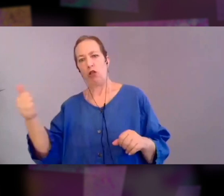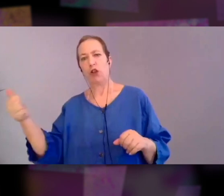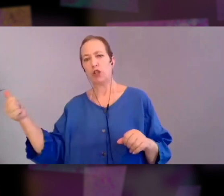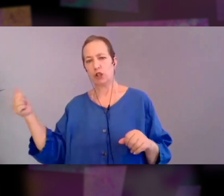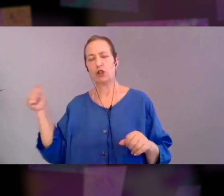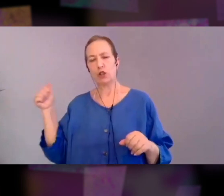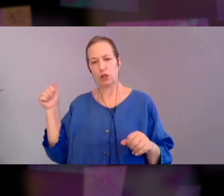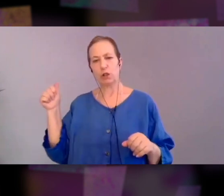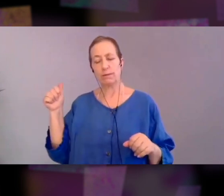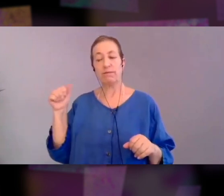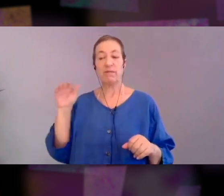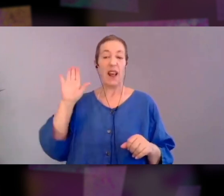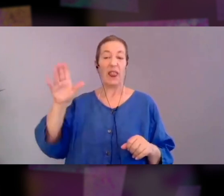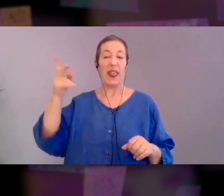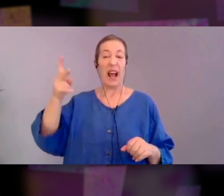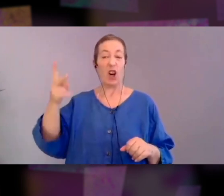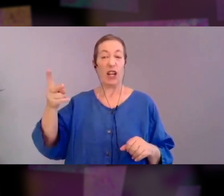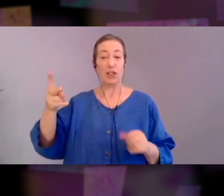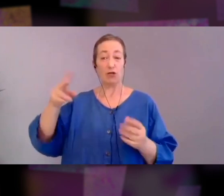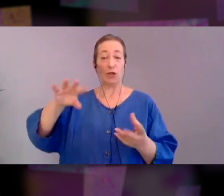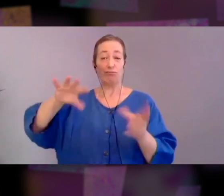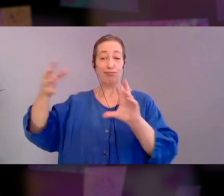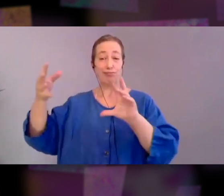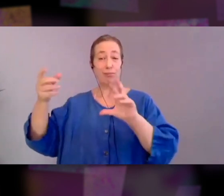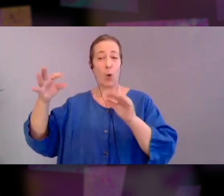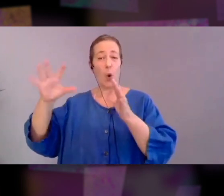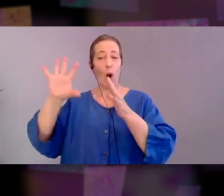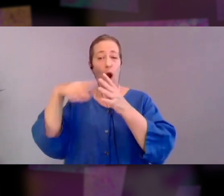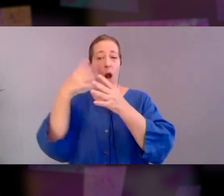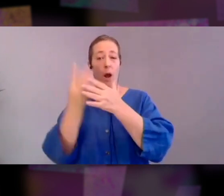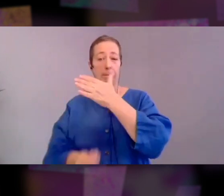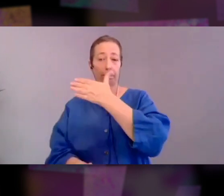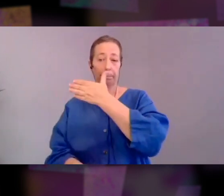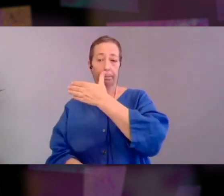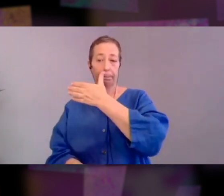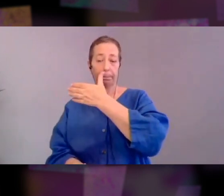been obscured, altered, or erased.